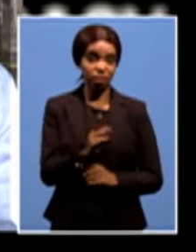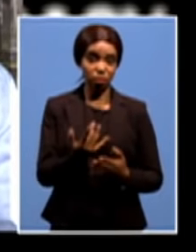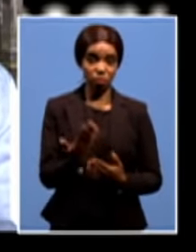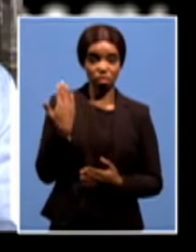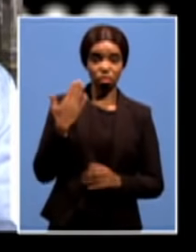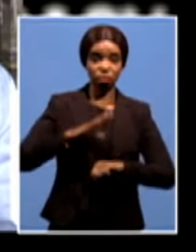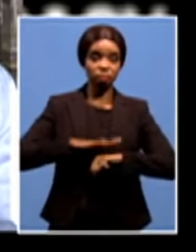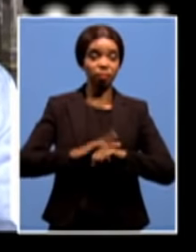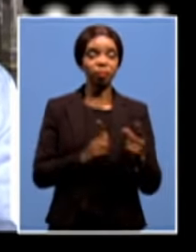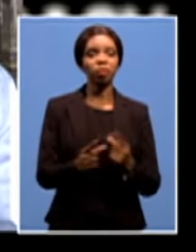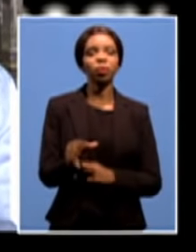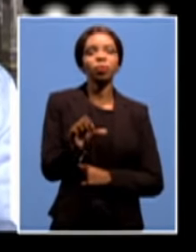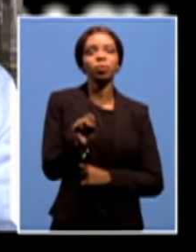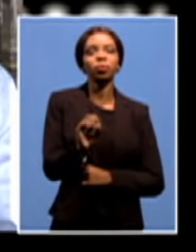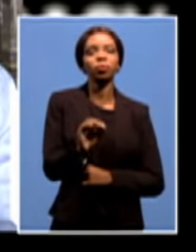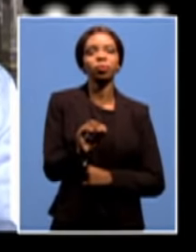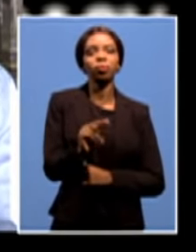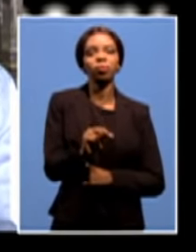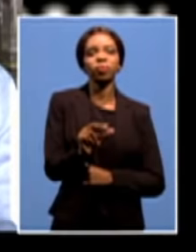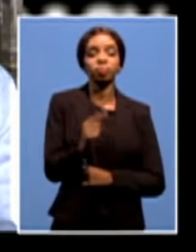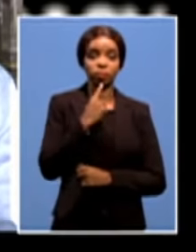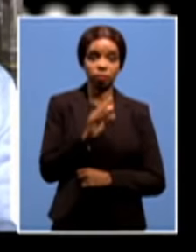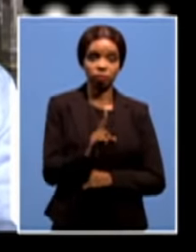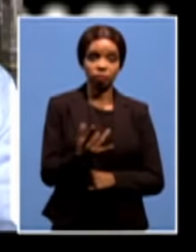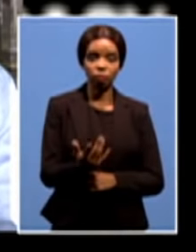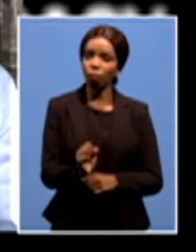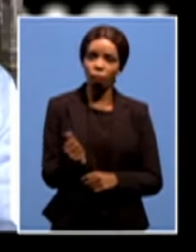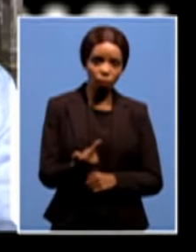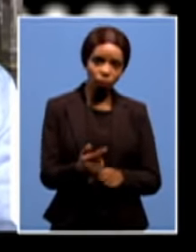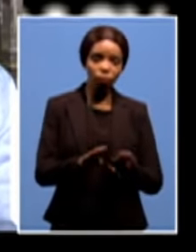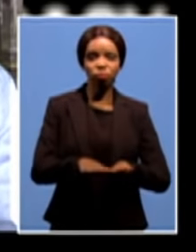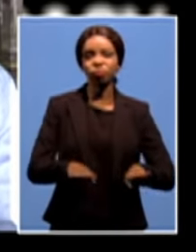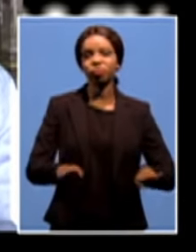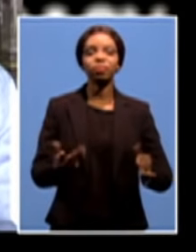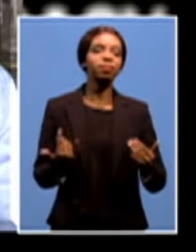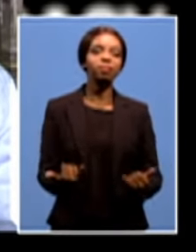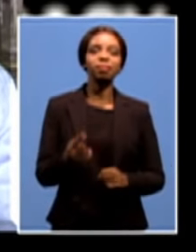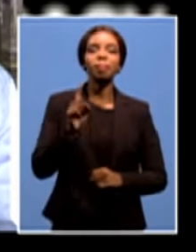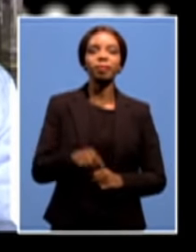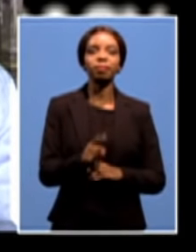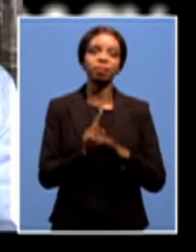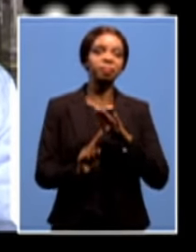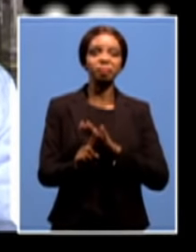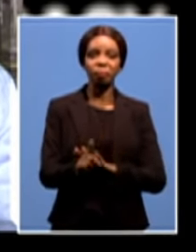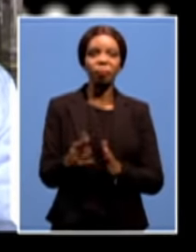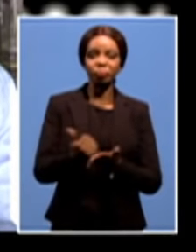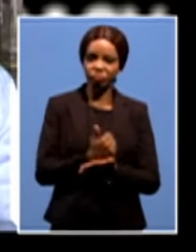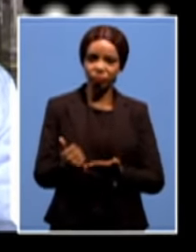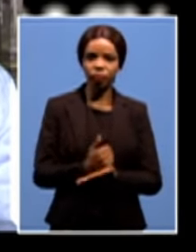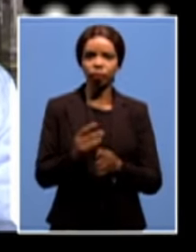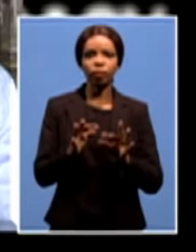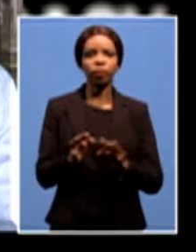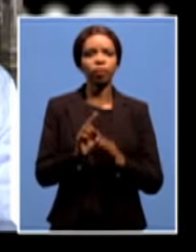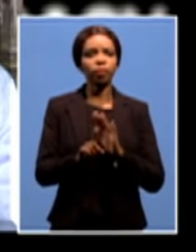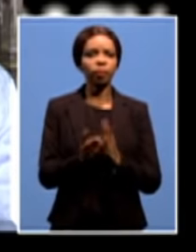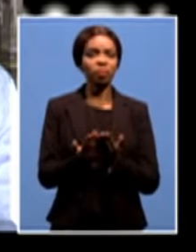address that all children must now be enrolled at these centers. Are there enough of them, and is